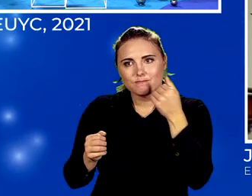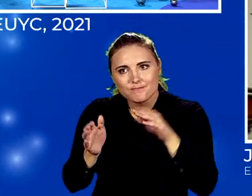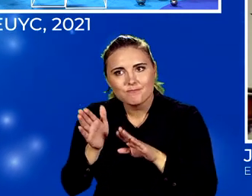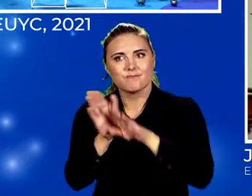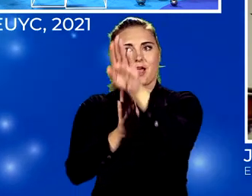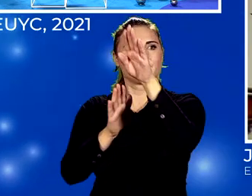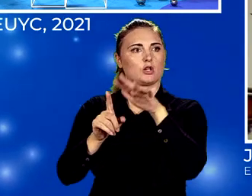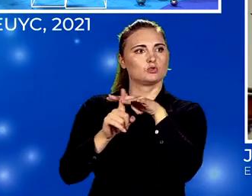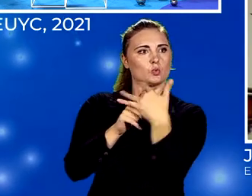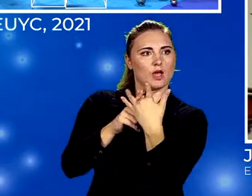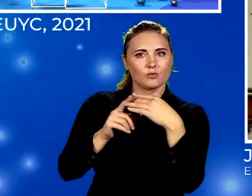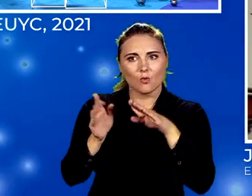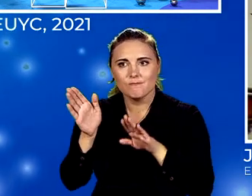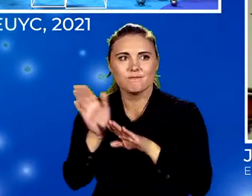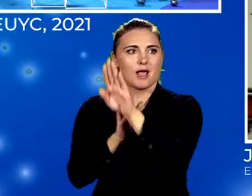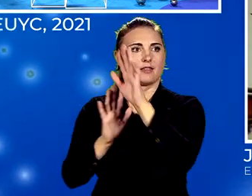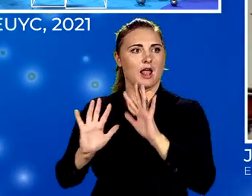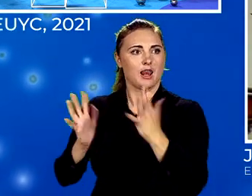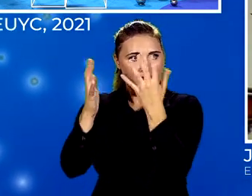process.